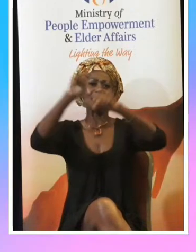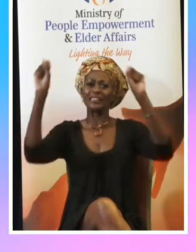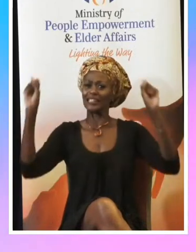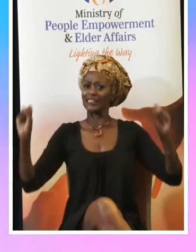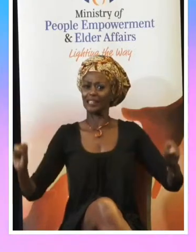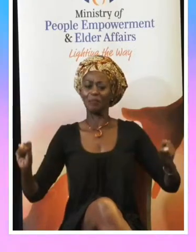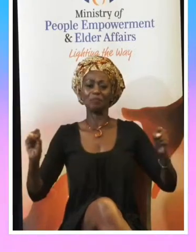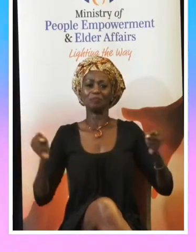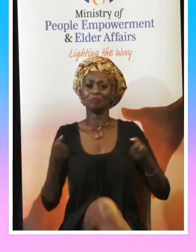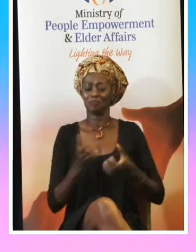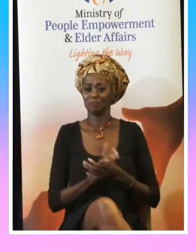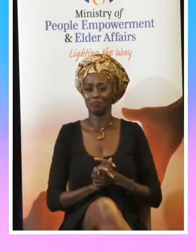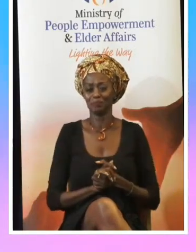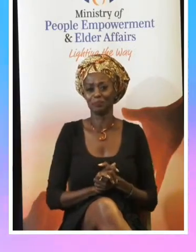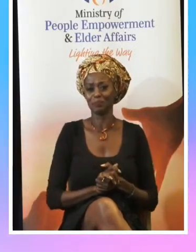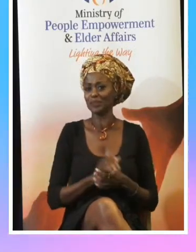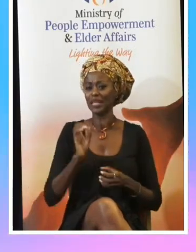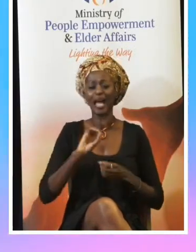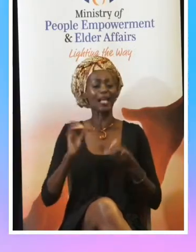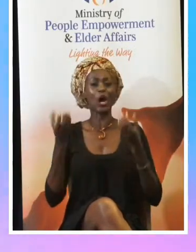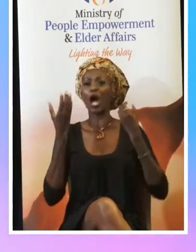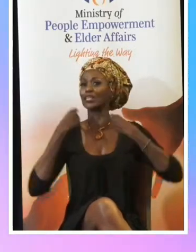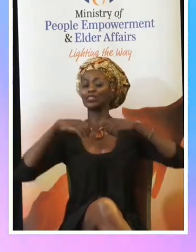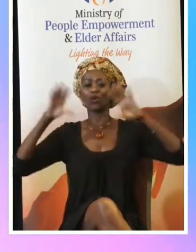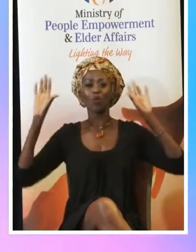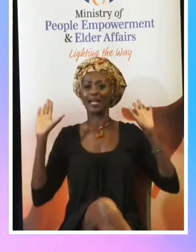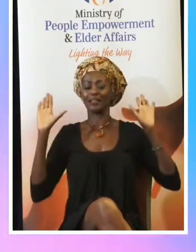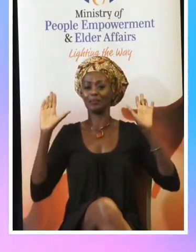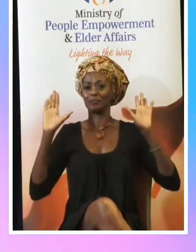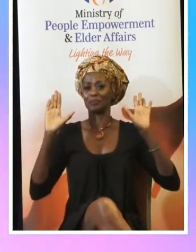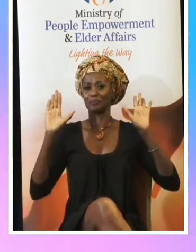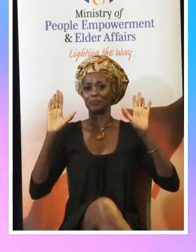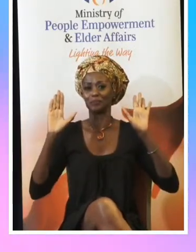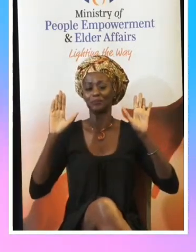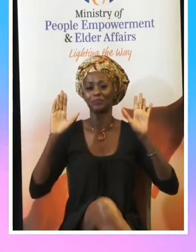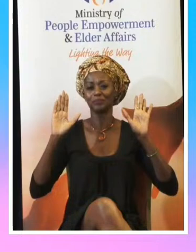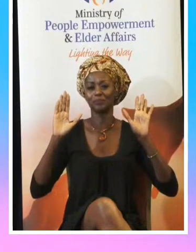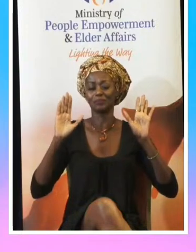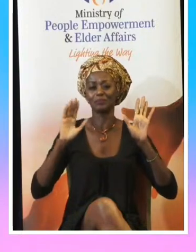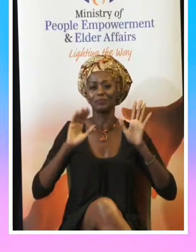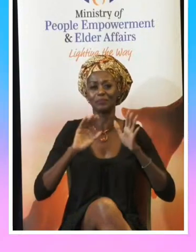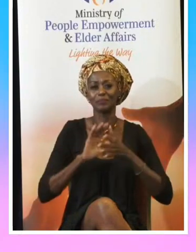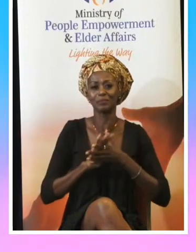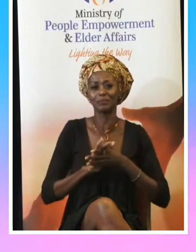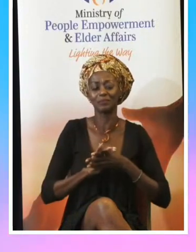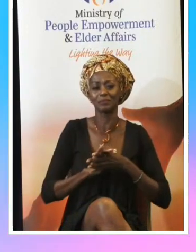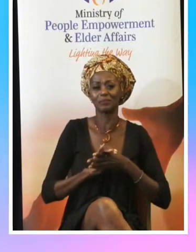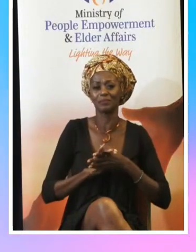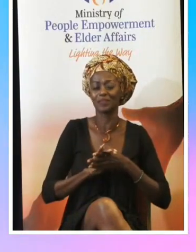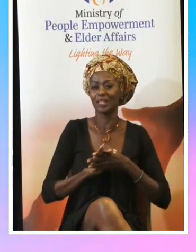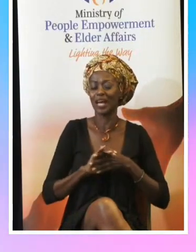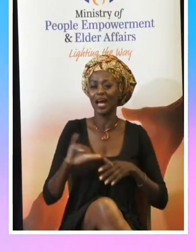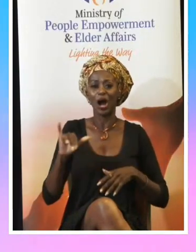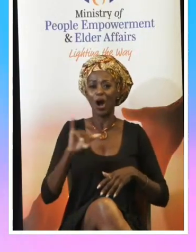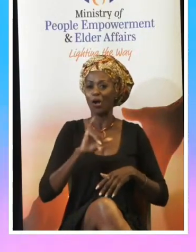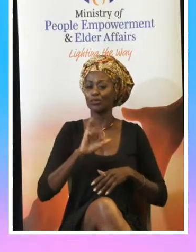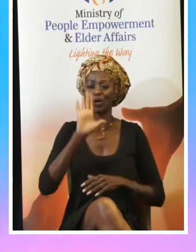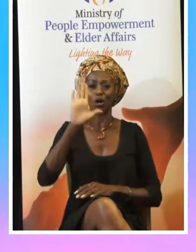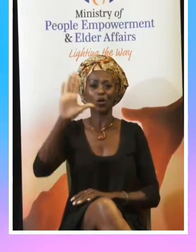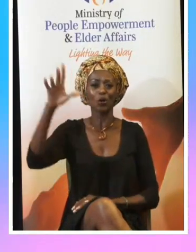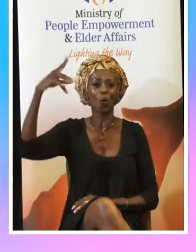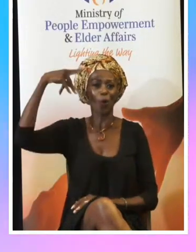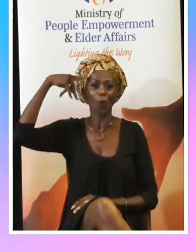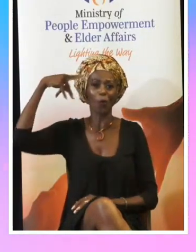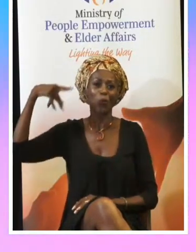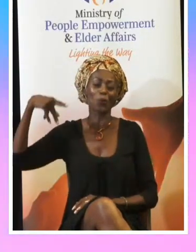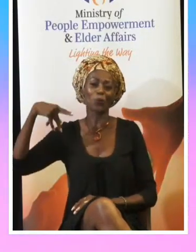the system. Although my parents, the guess of your parents,